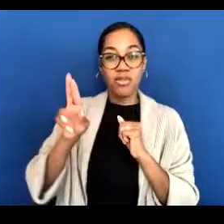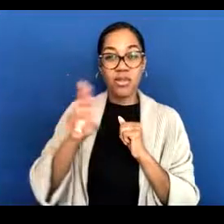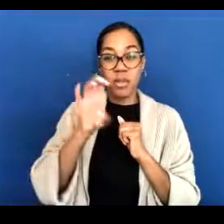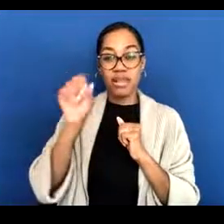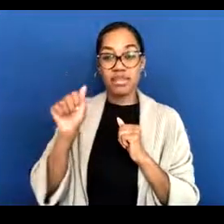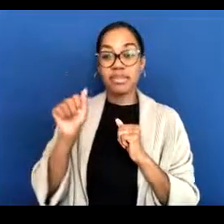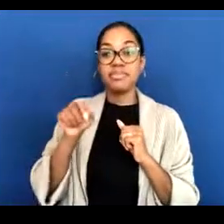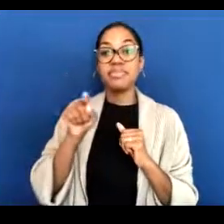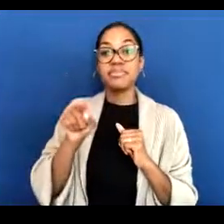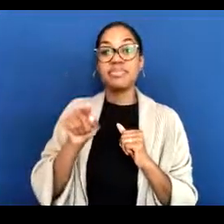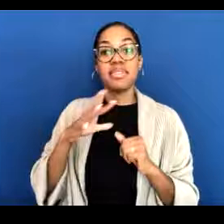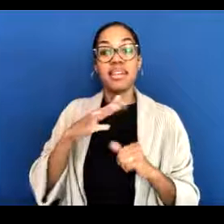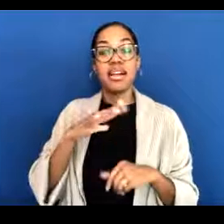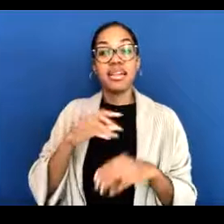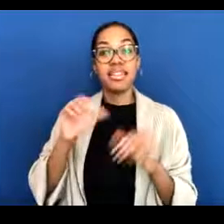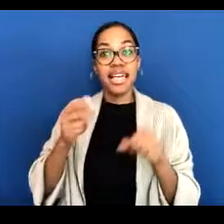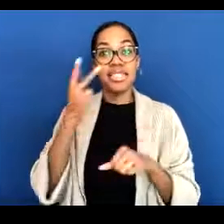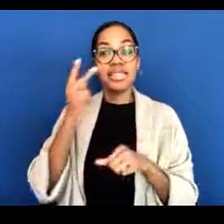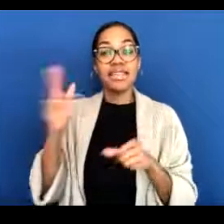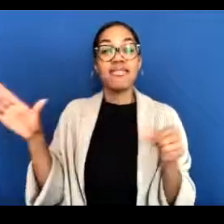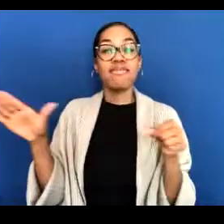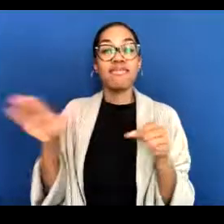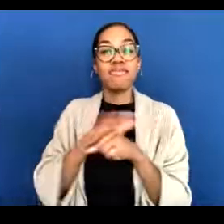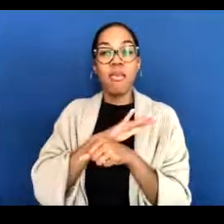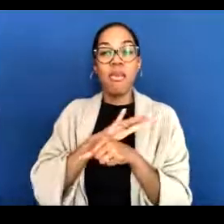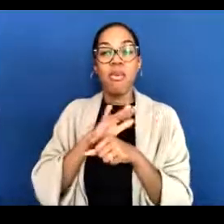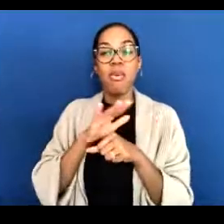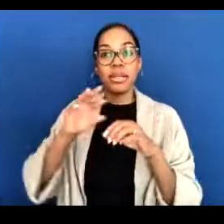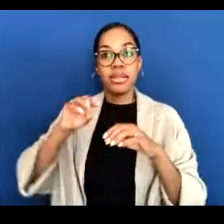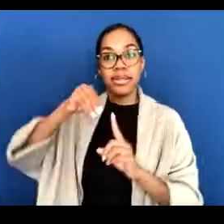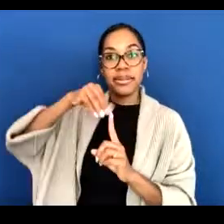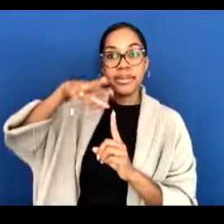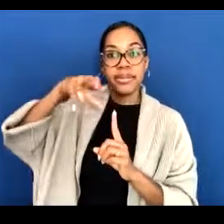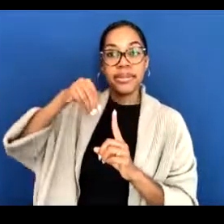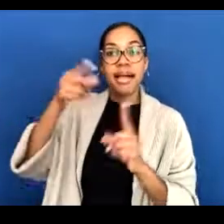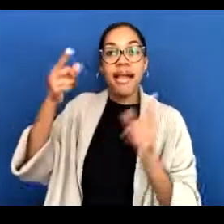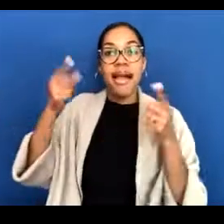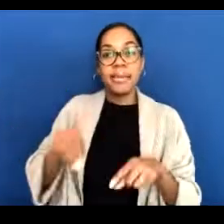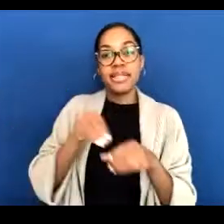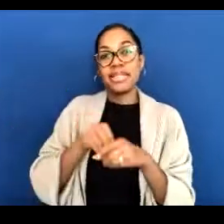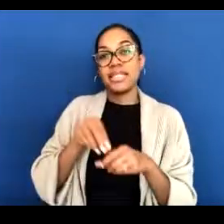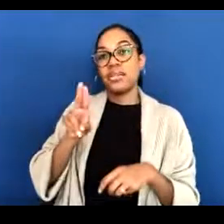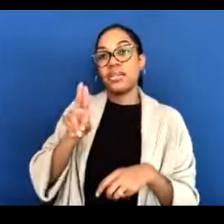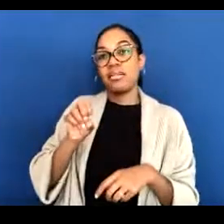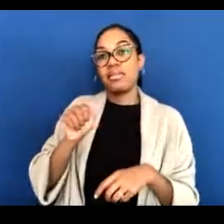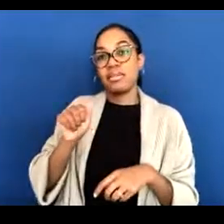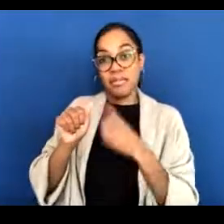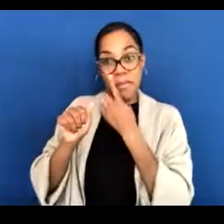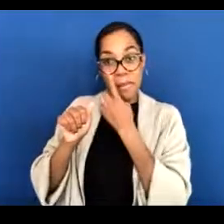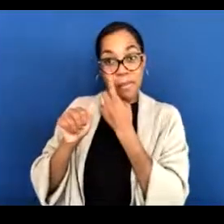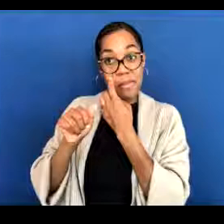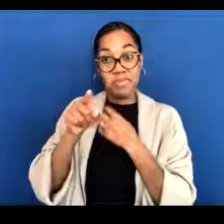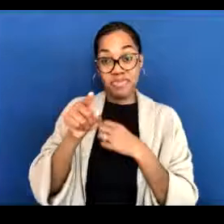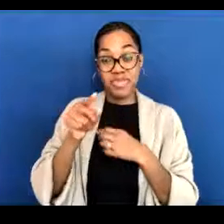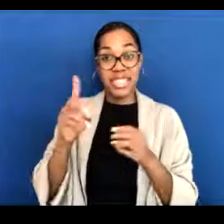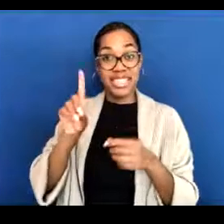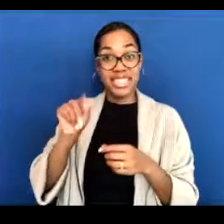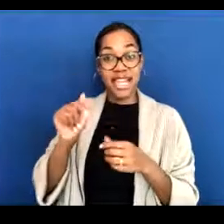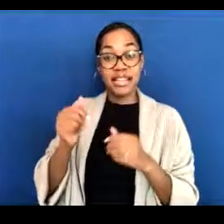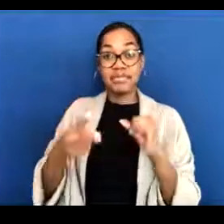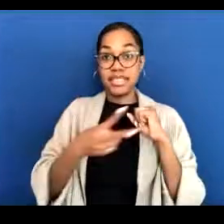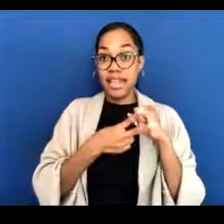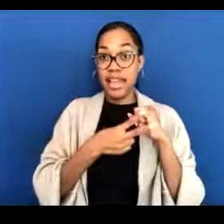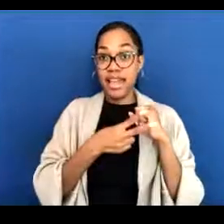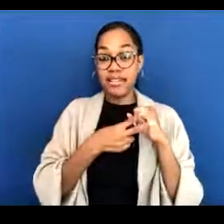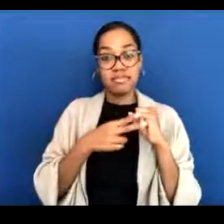picture of what the weather's doing across the entire United States. All this data is saved, it's archived, and it's freely available to anyone who wants to